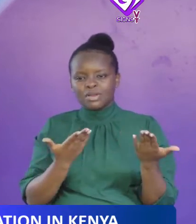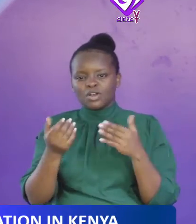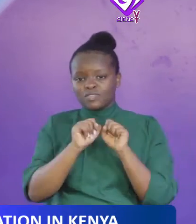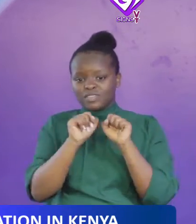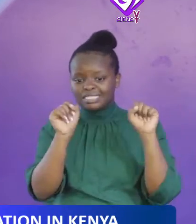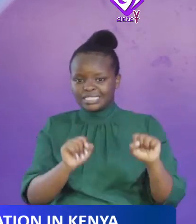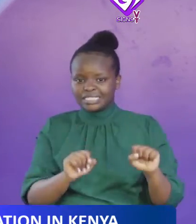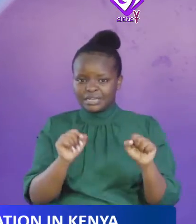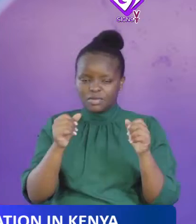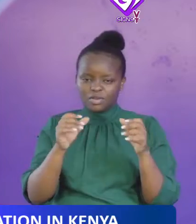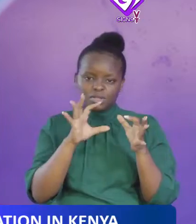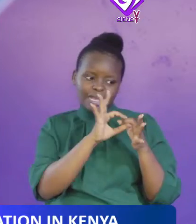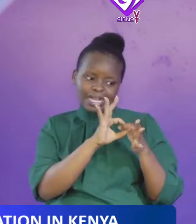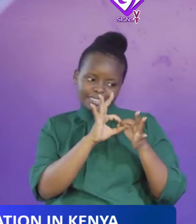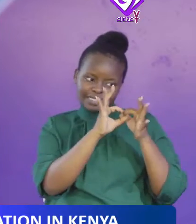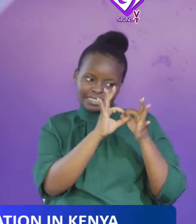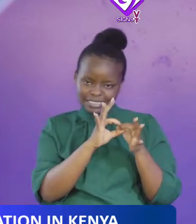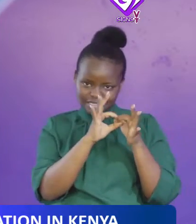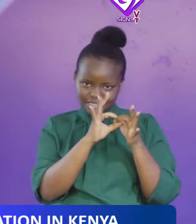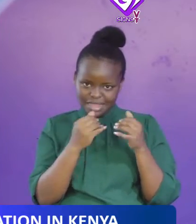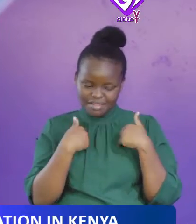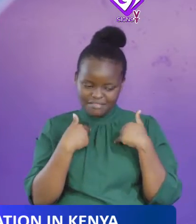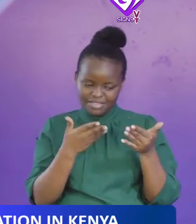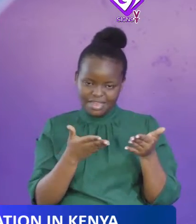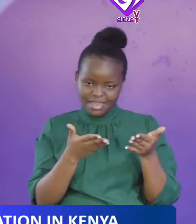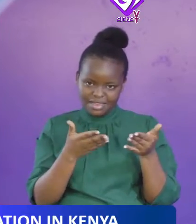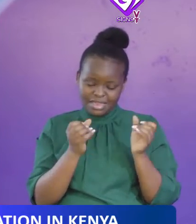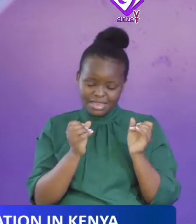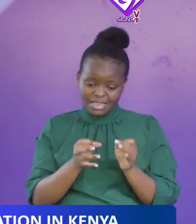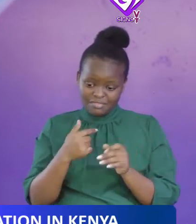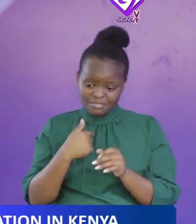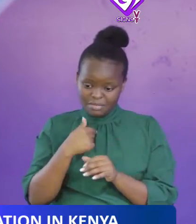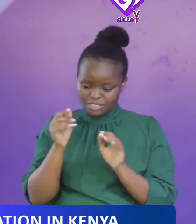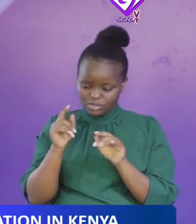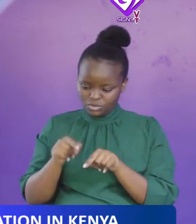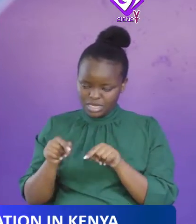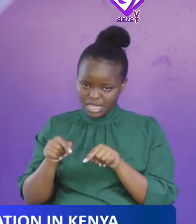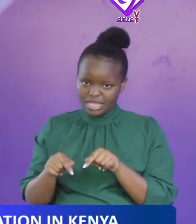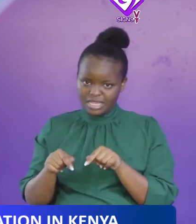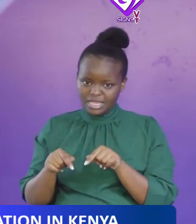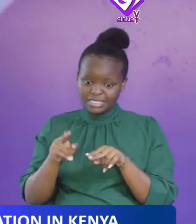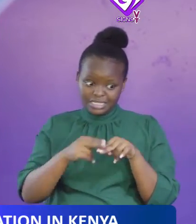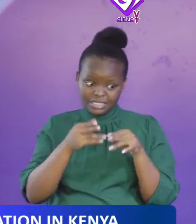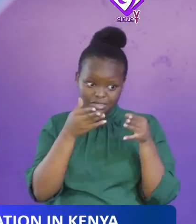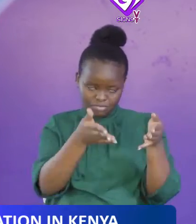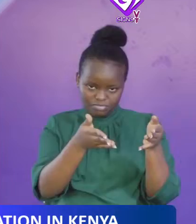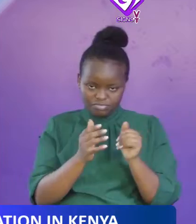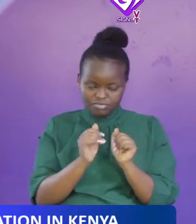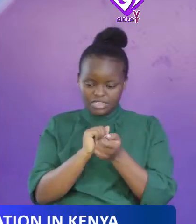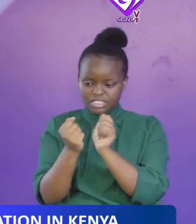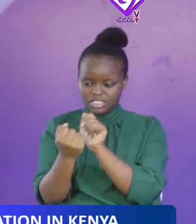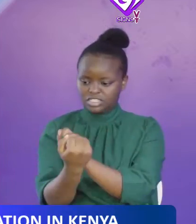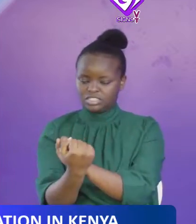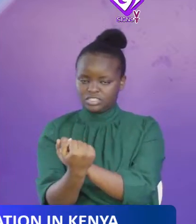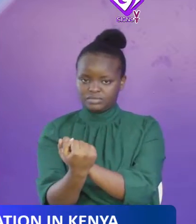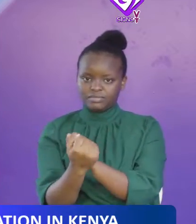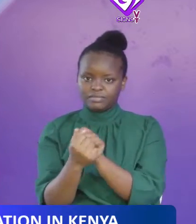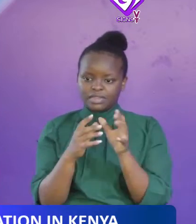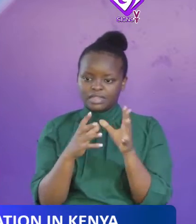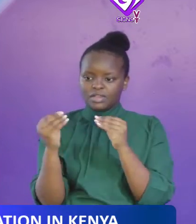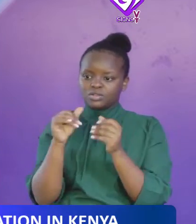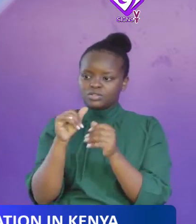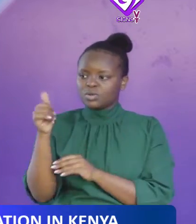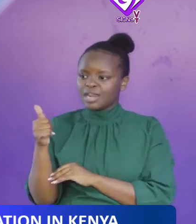or the cultures that have been in existence. If I was to sit where you're sitting, and assuming you've gone to